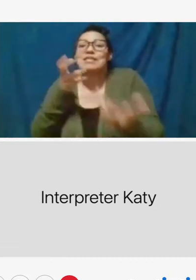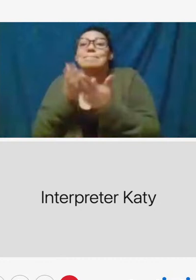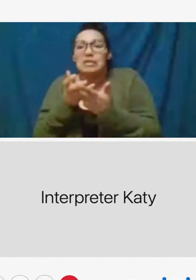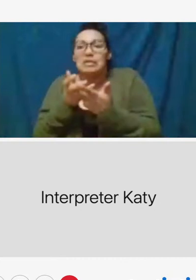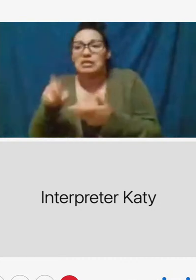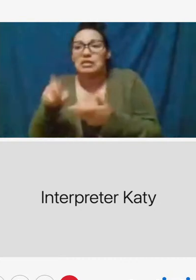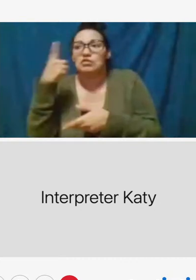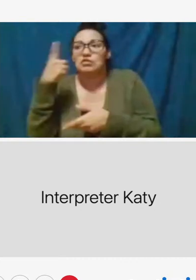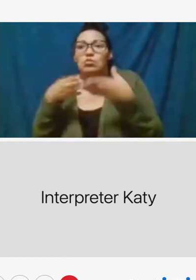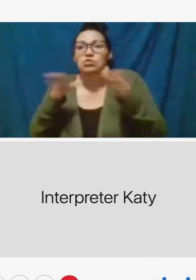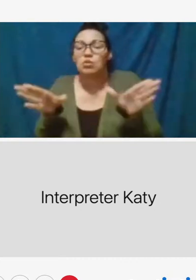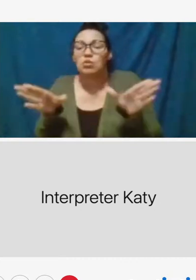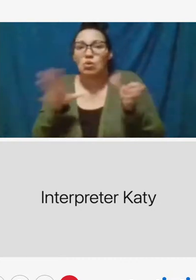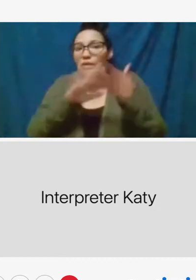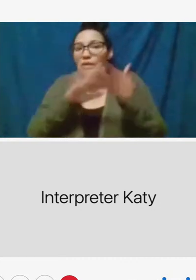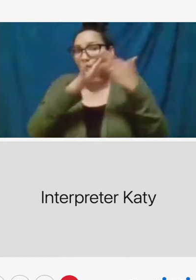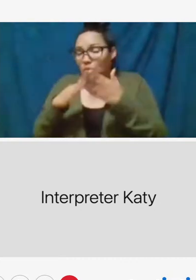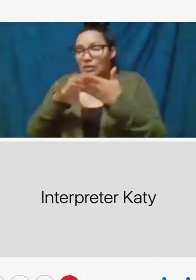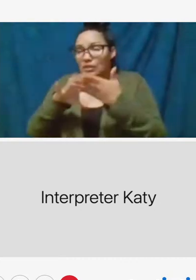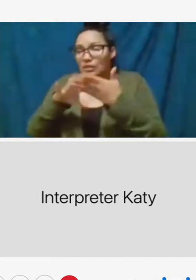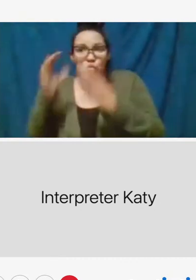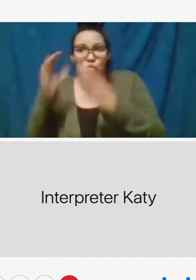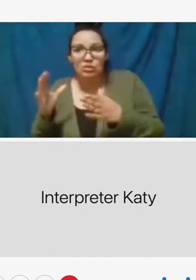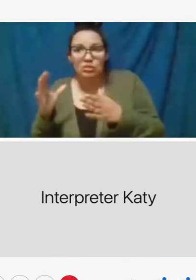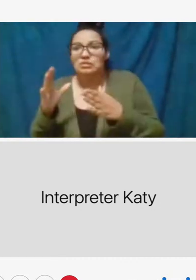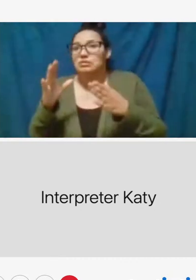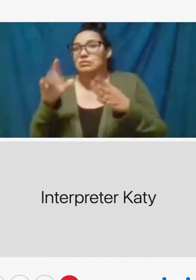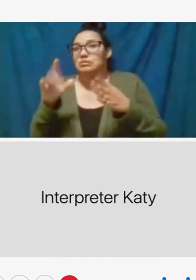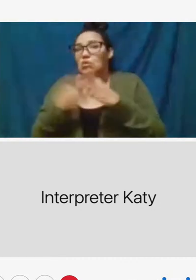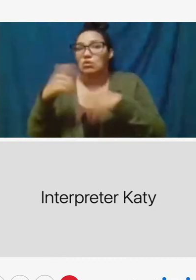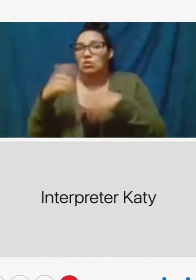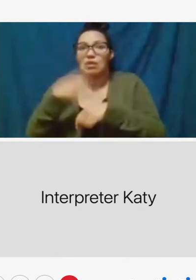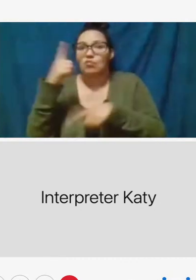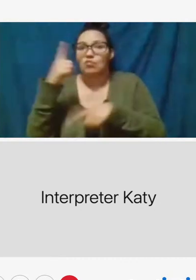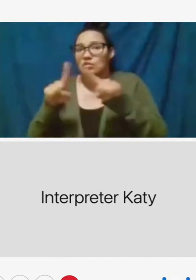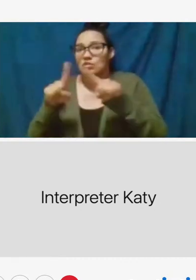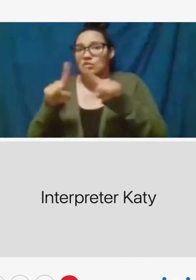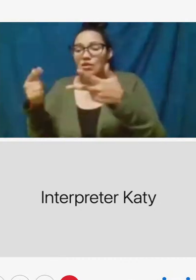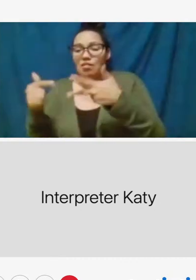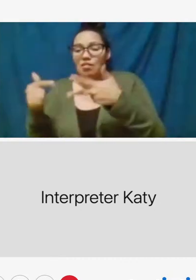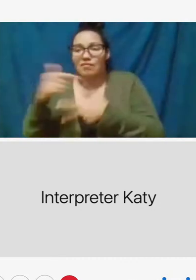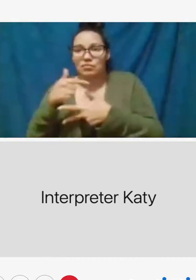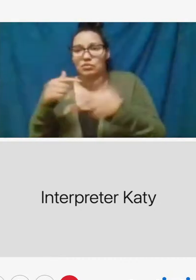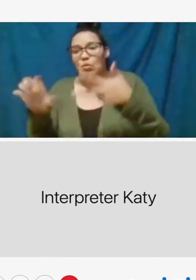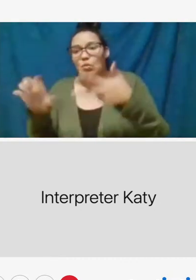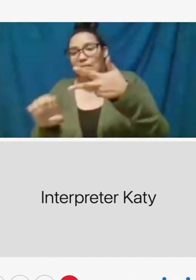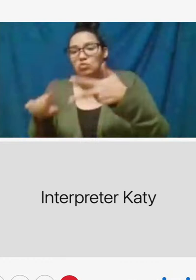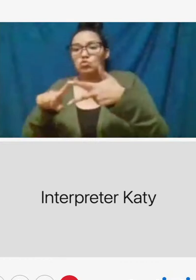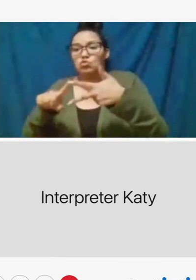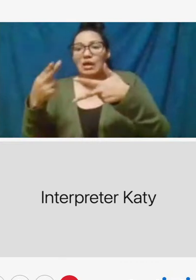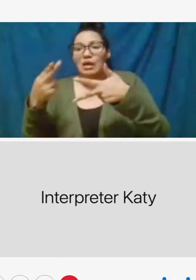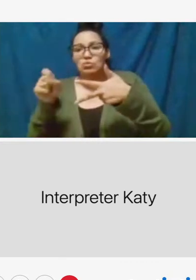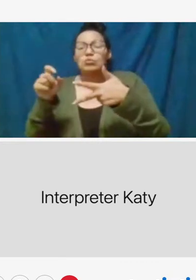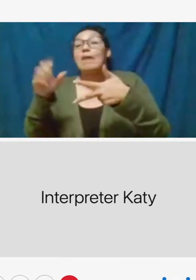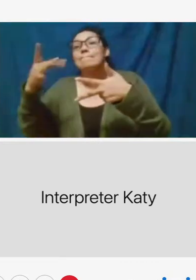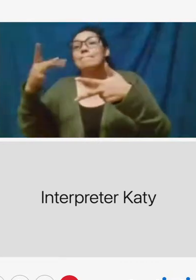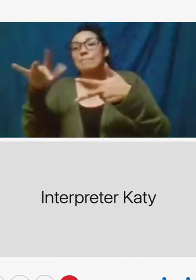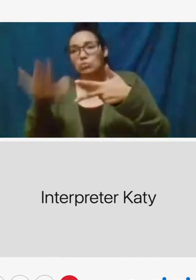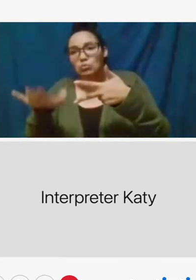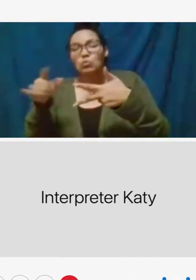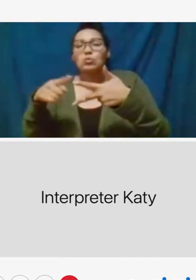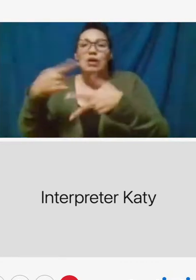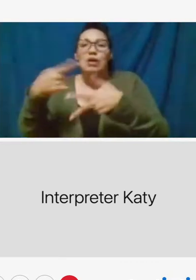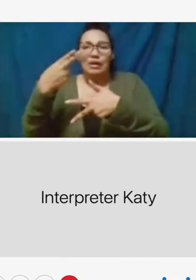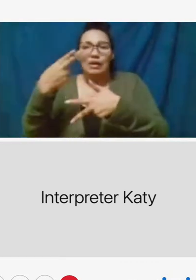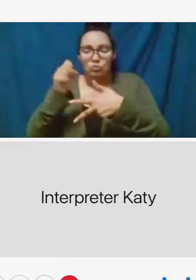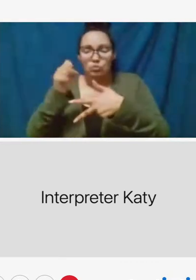start times for all different levels so um that has been forwarded over to Executive cabinet they're going to look at that information and we'd love to bring